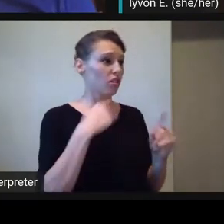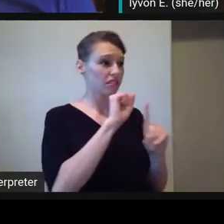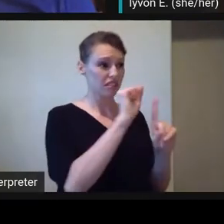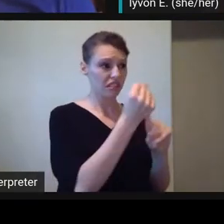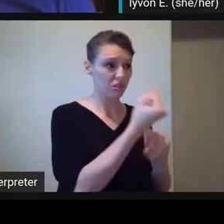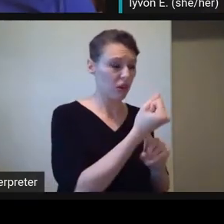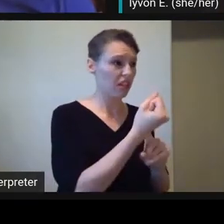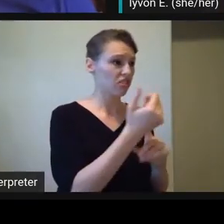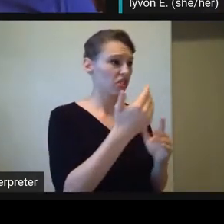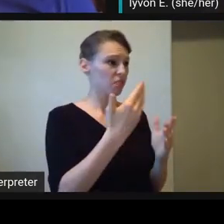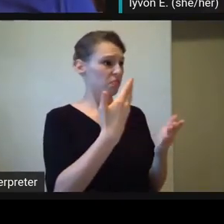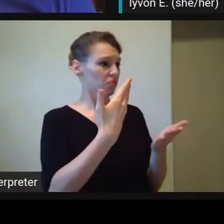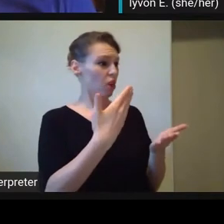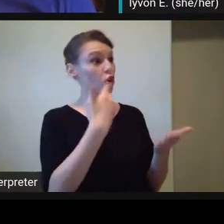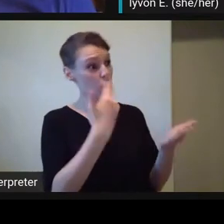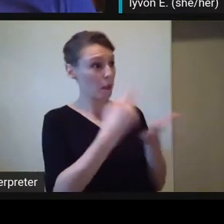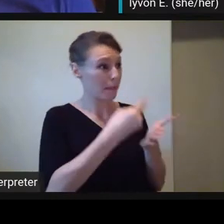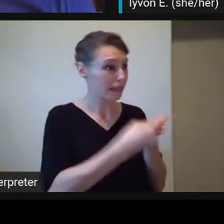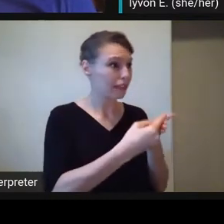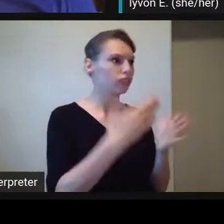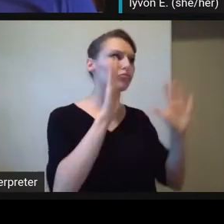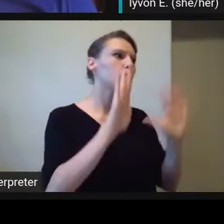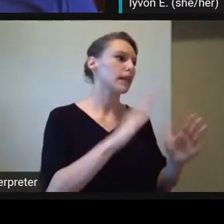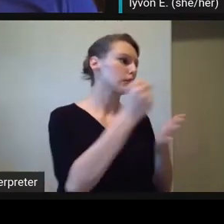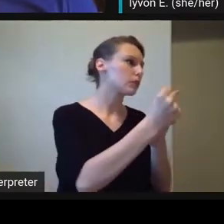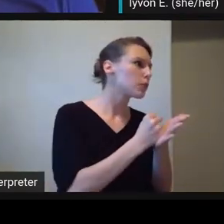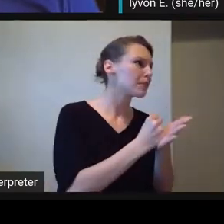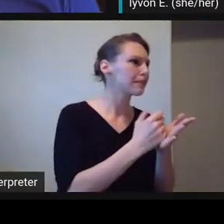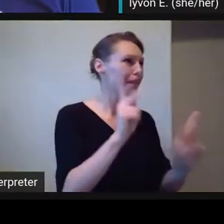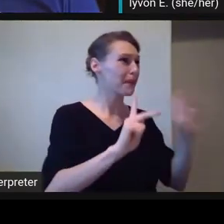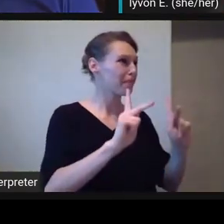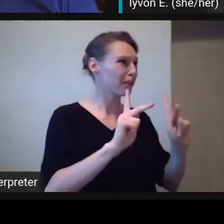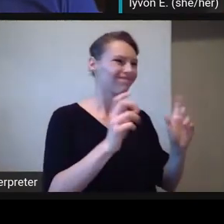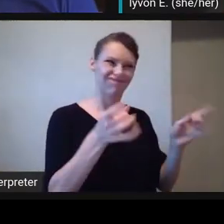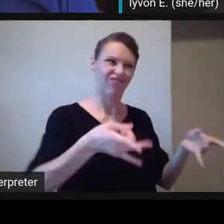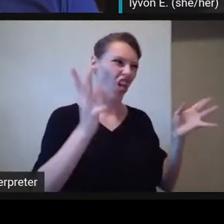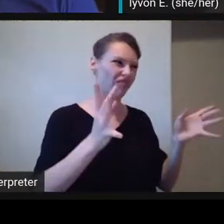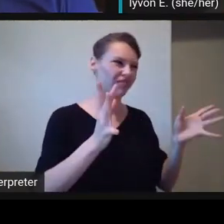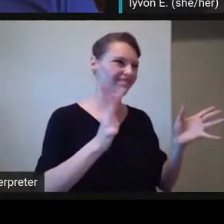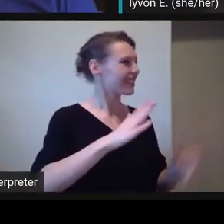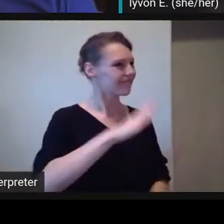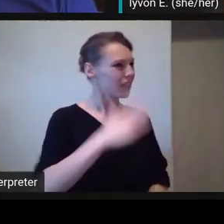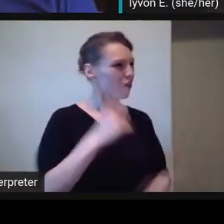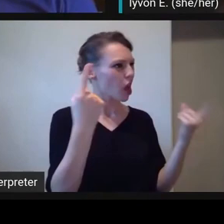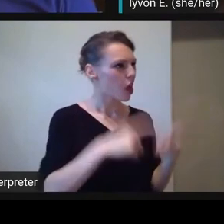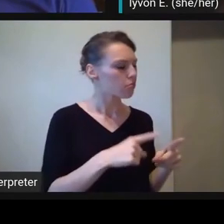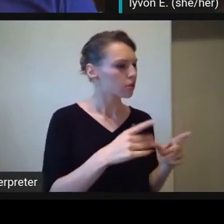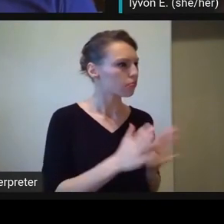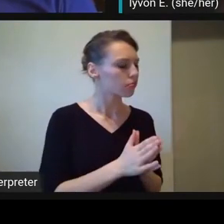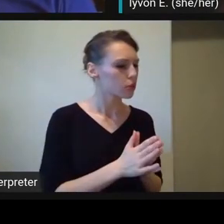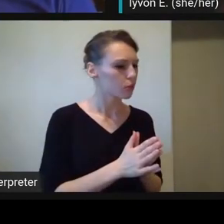great script, but the people were terrible. You know, and I feel like